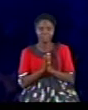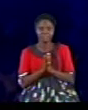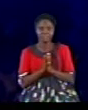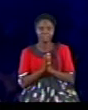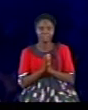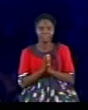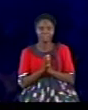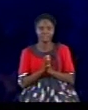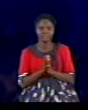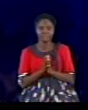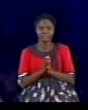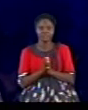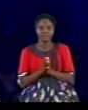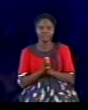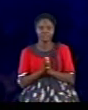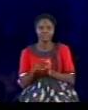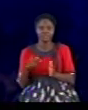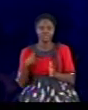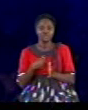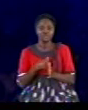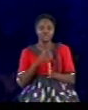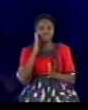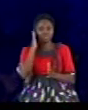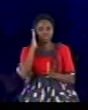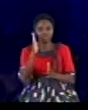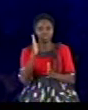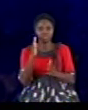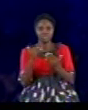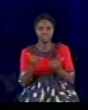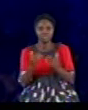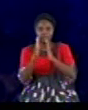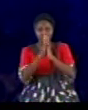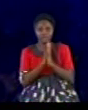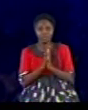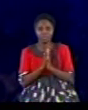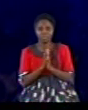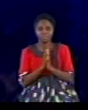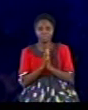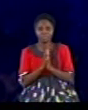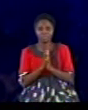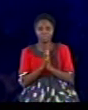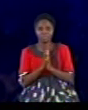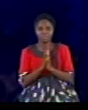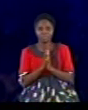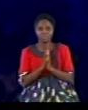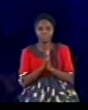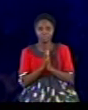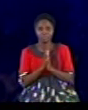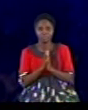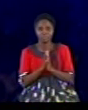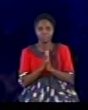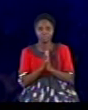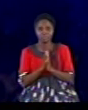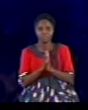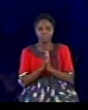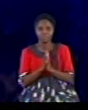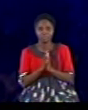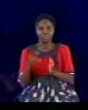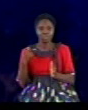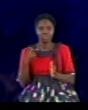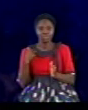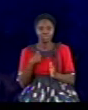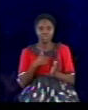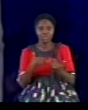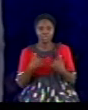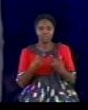shall remain standing as we go to the Lord in prayer. You have come to the solution ground on